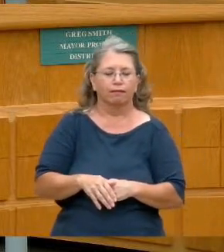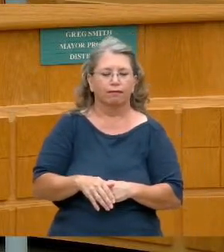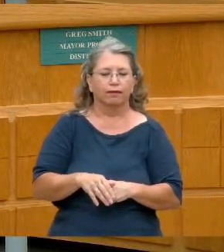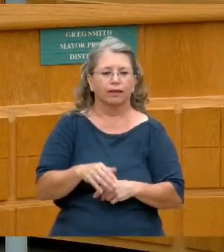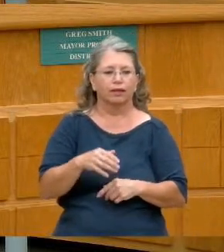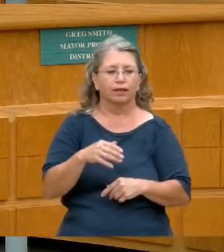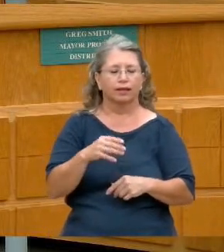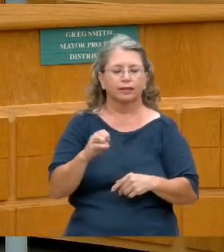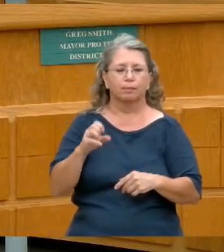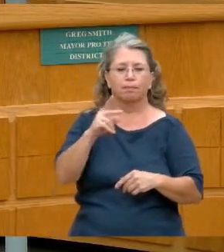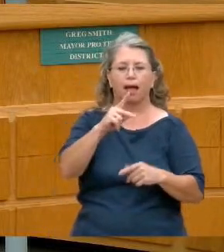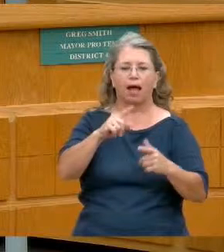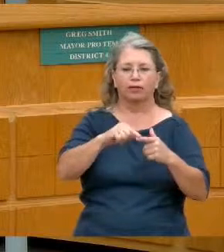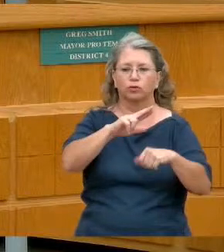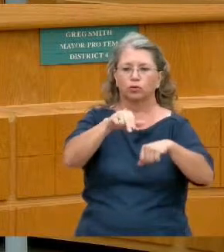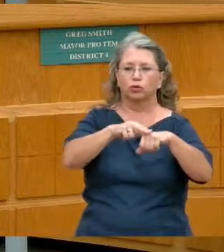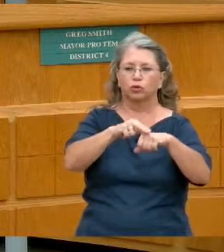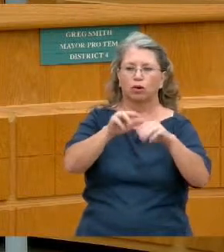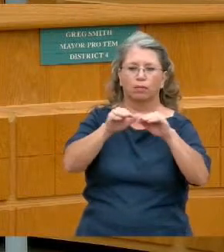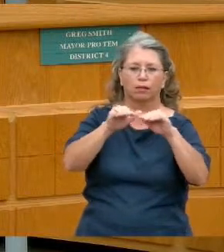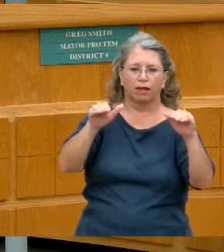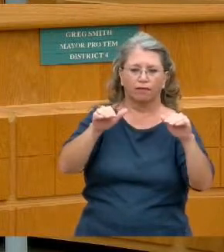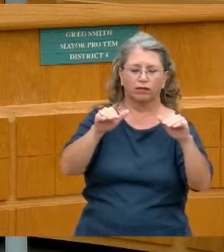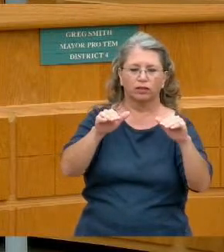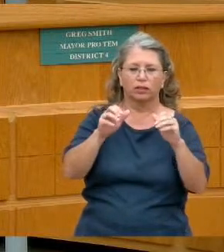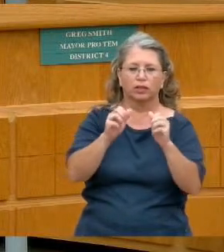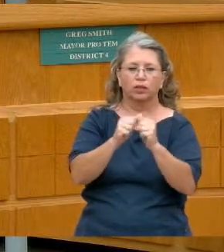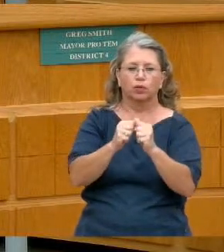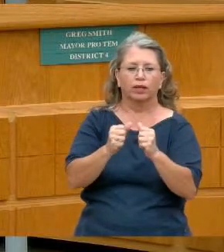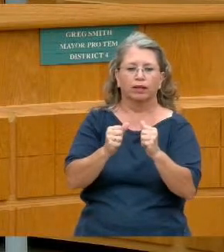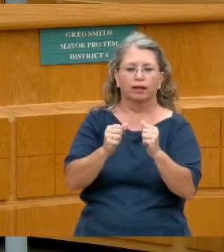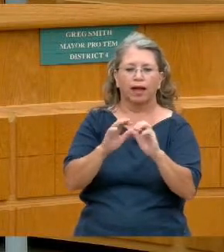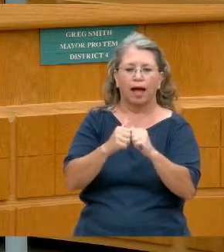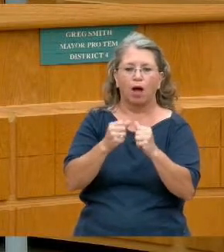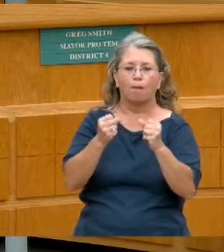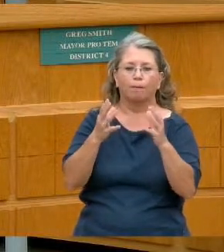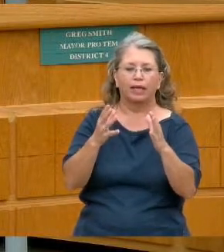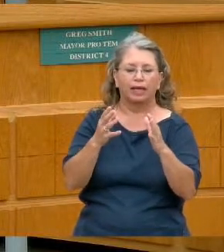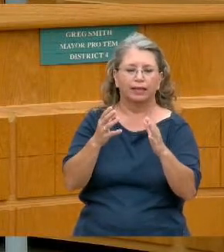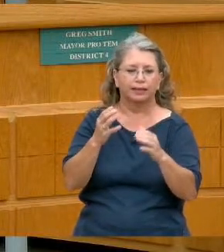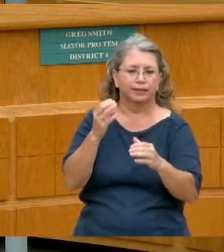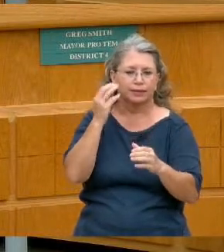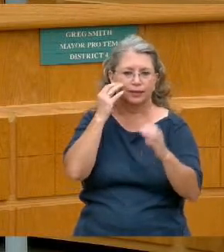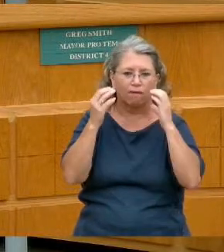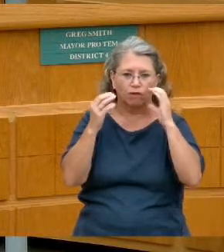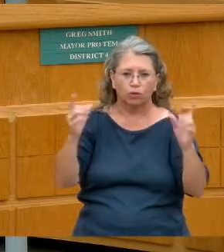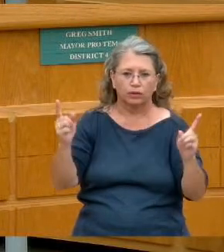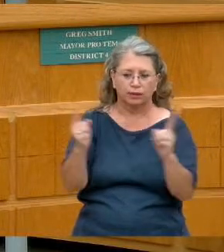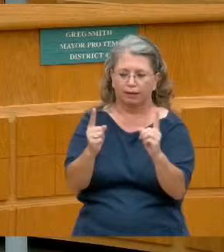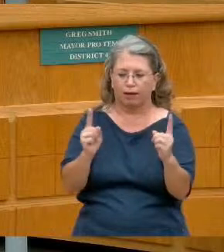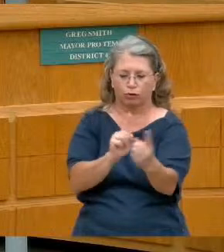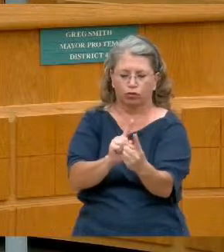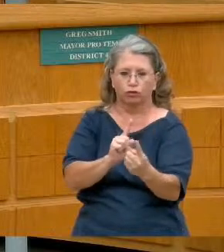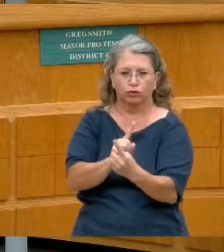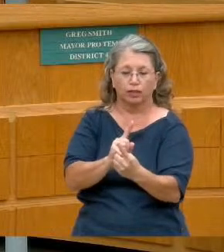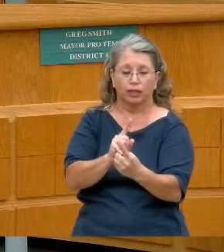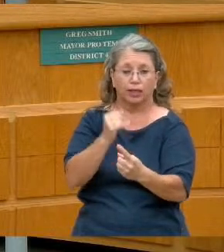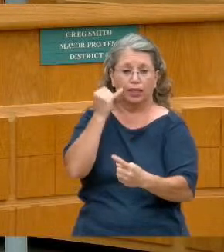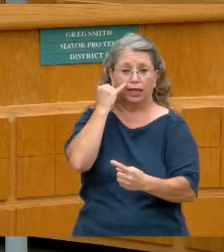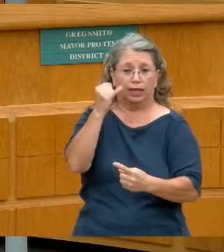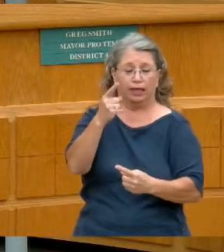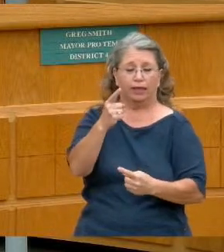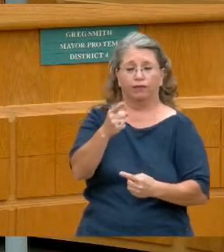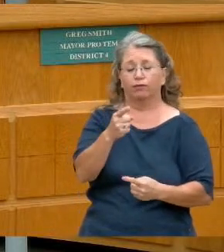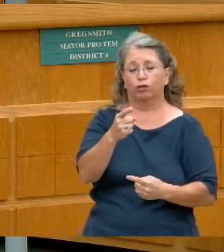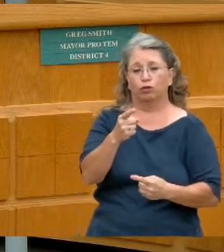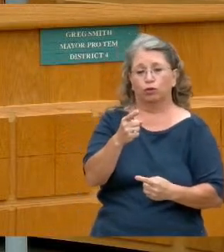at that normal level of amount of encounters that we're having. Now, if we put ourselves in a bubble, then those